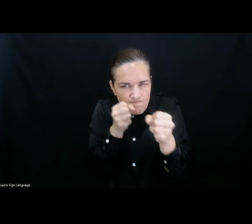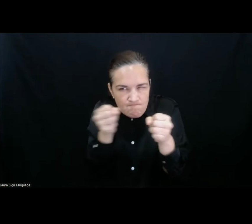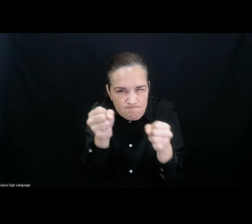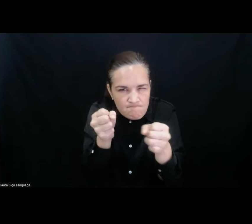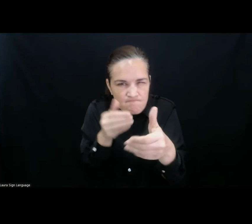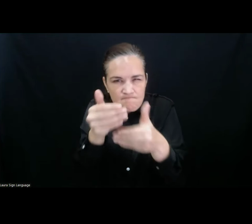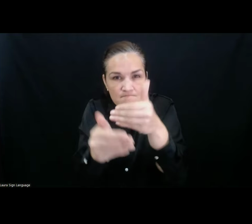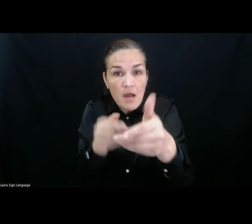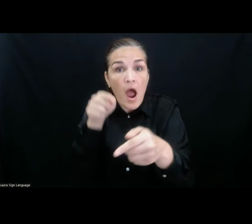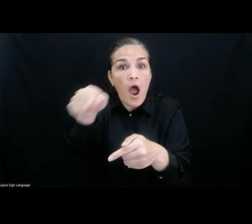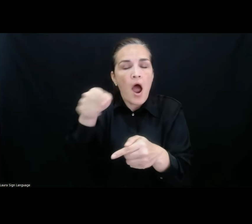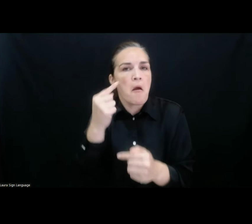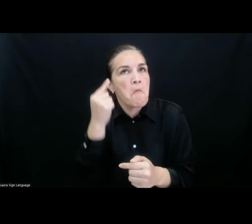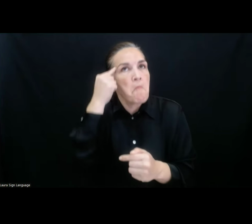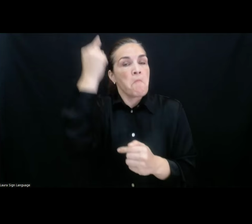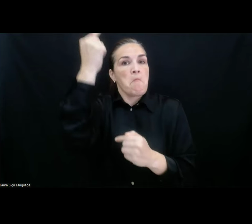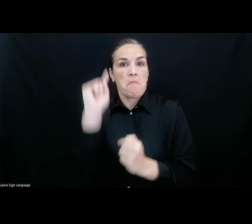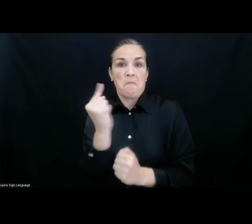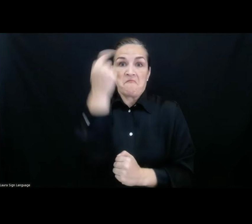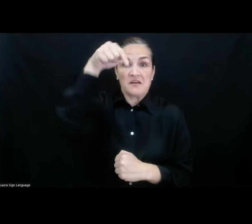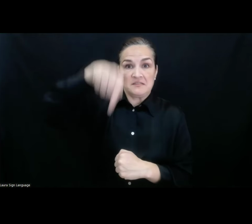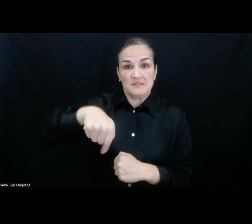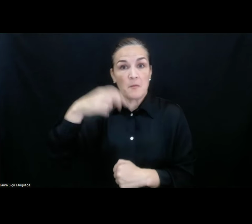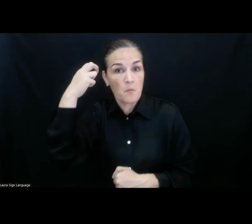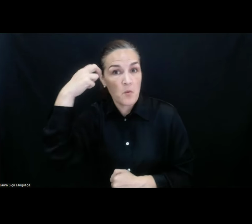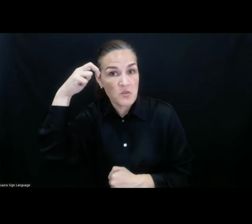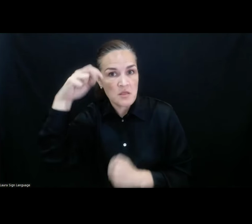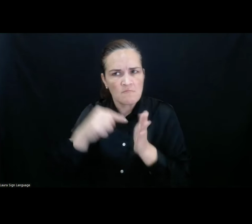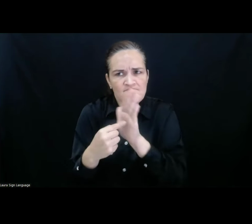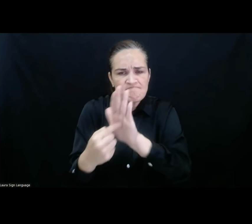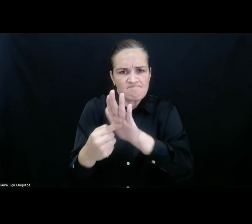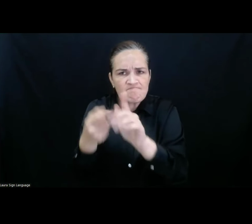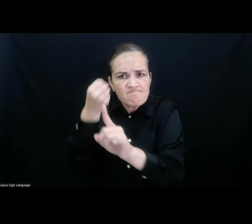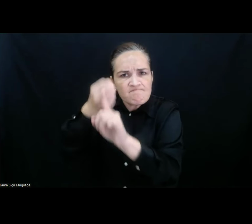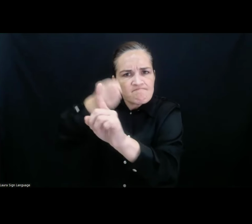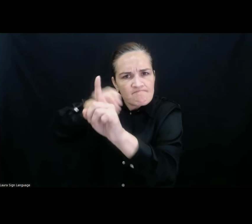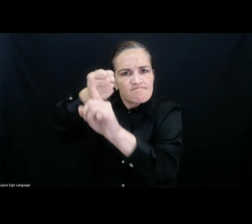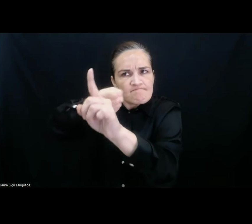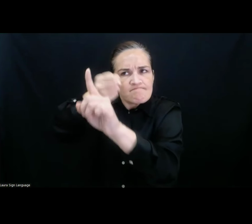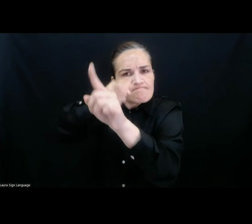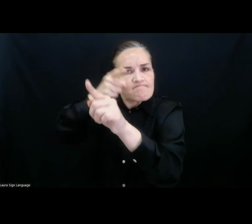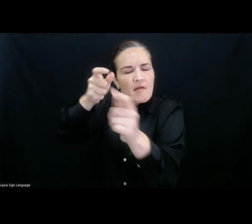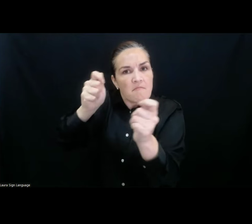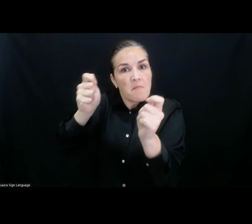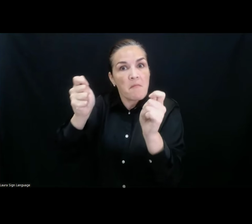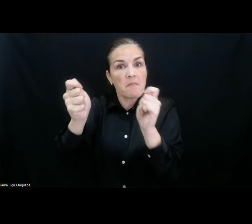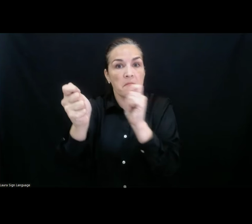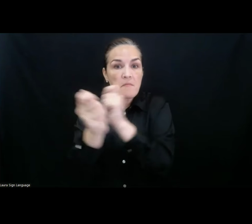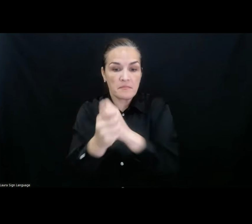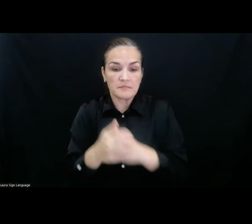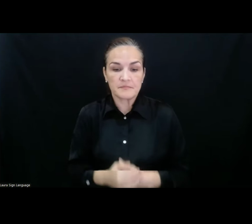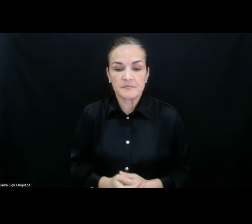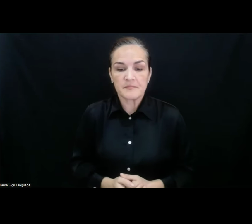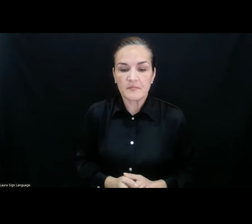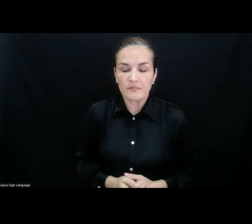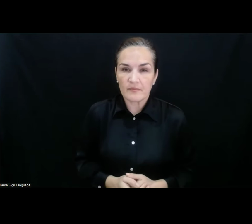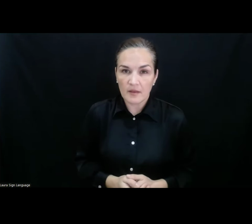with our support, basically was the assessment of health system inequities experienced by